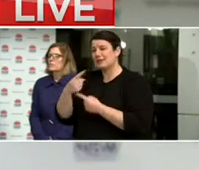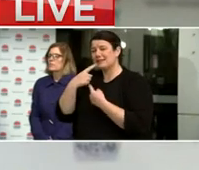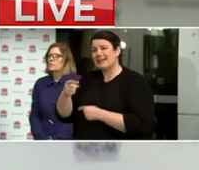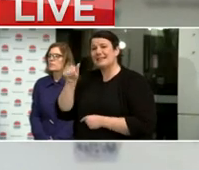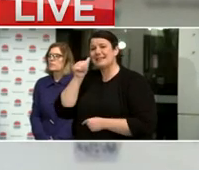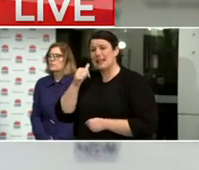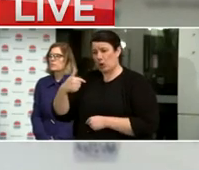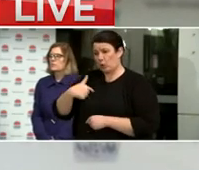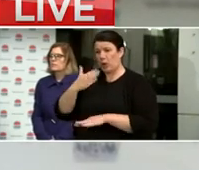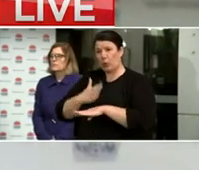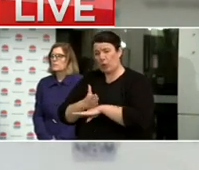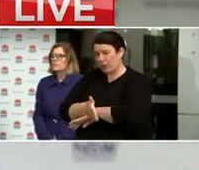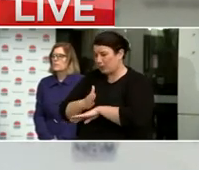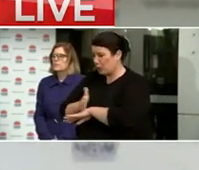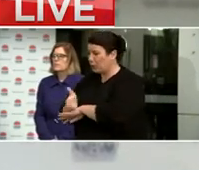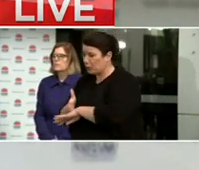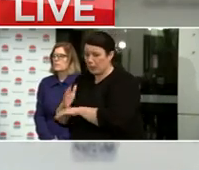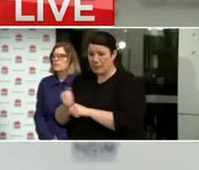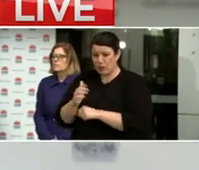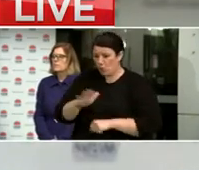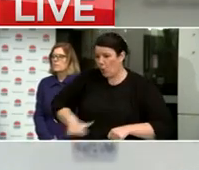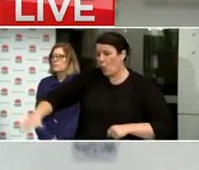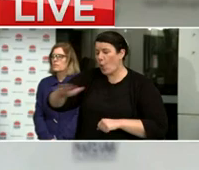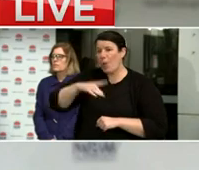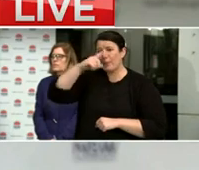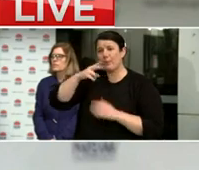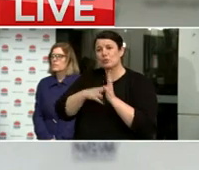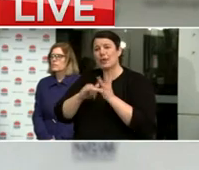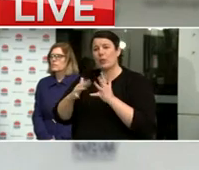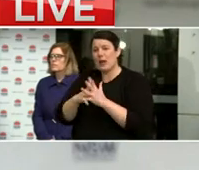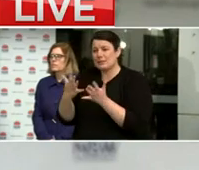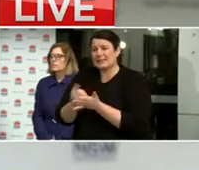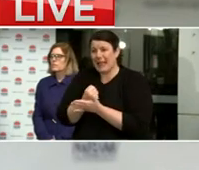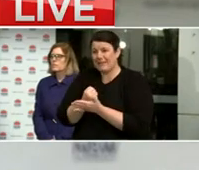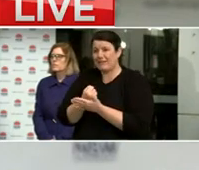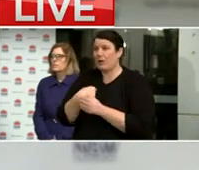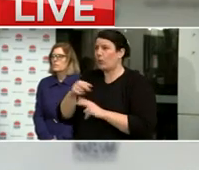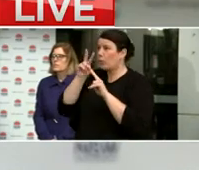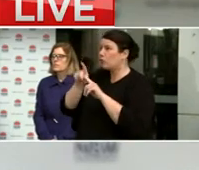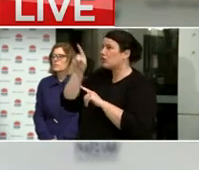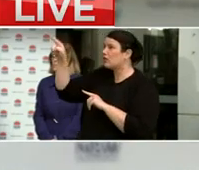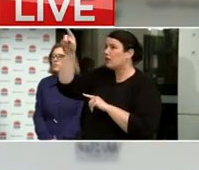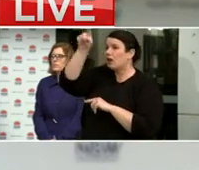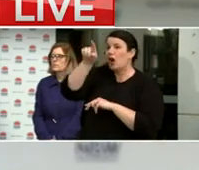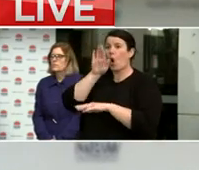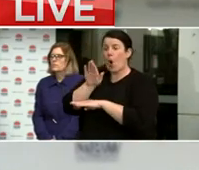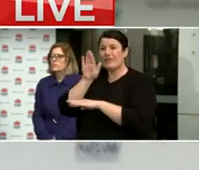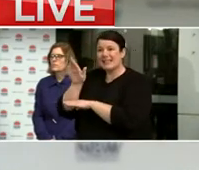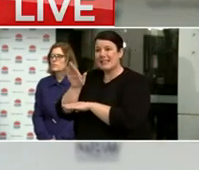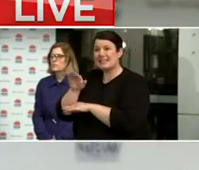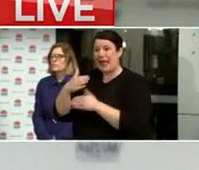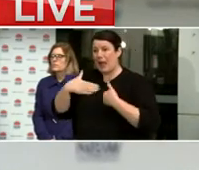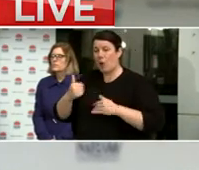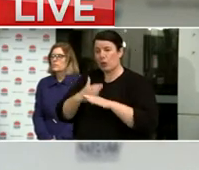said, we're working incredibly hard at the moment to keep everybody safe. We're watching our colleagues overseas die. That's what they're thinking